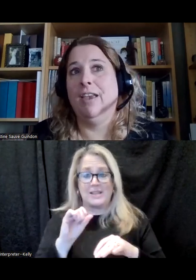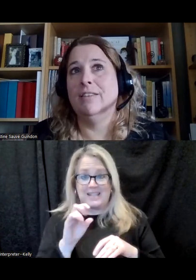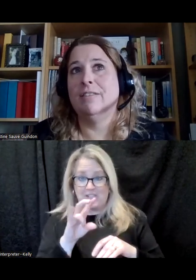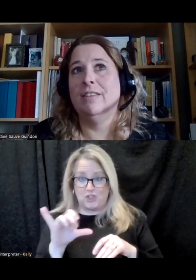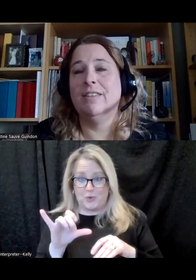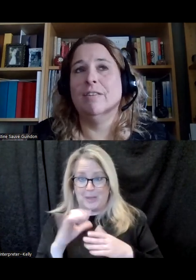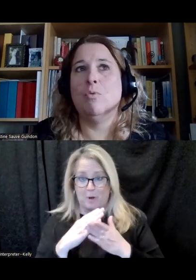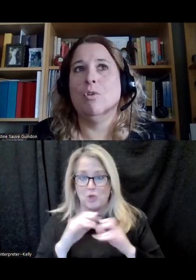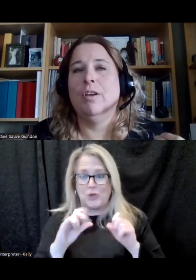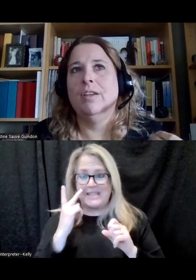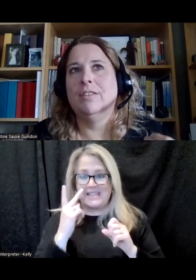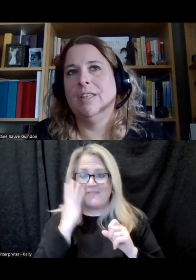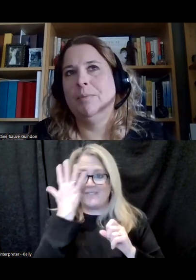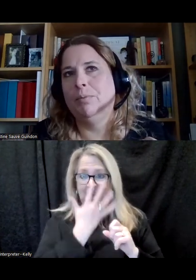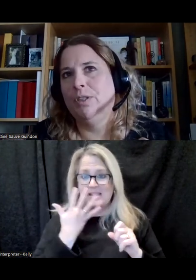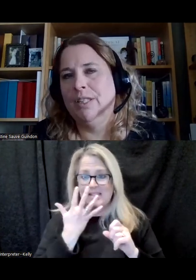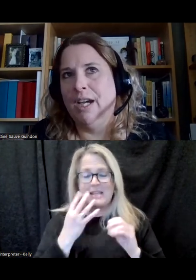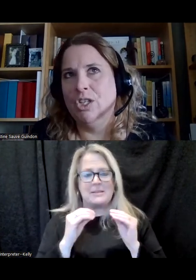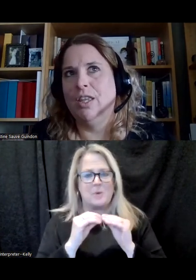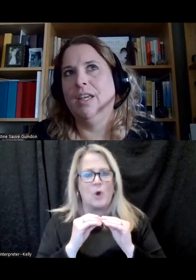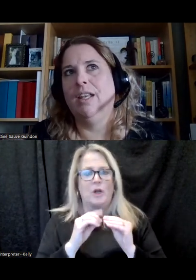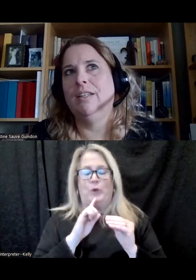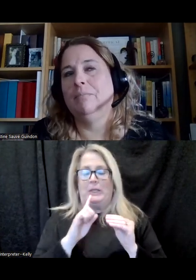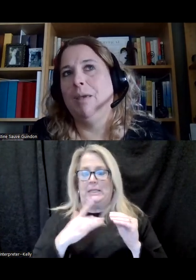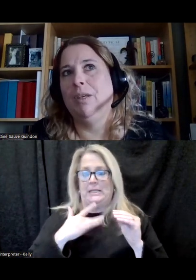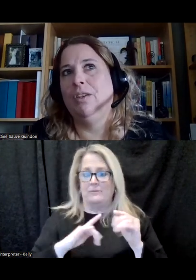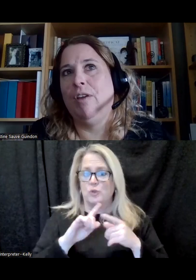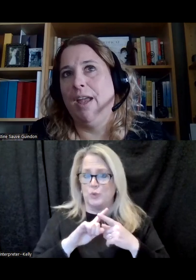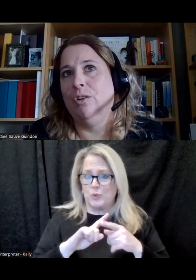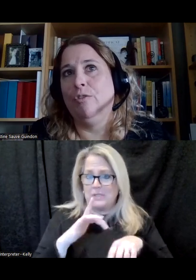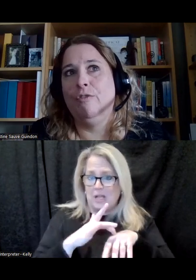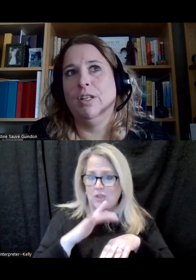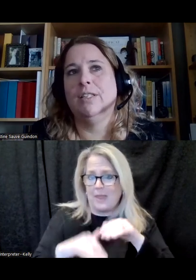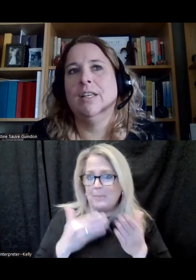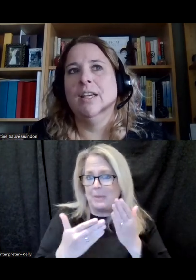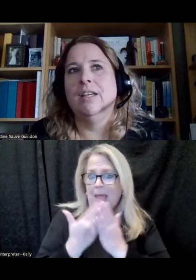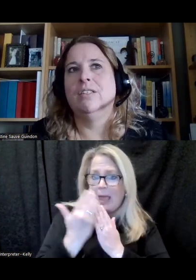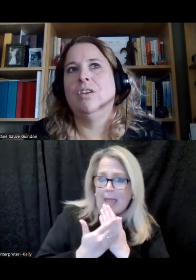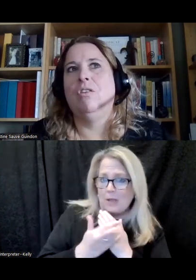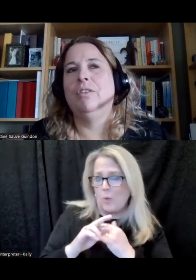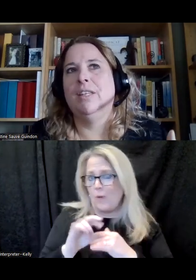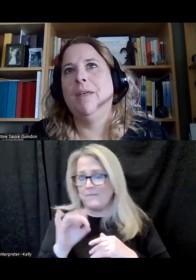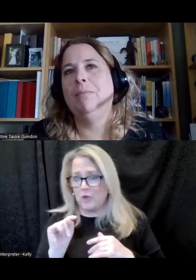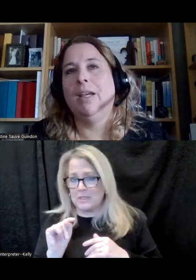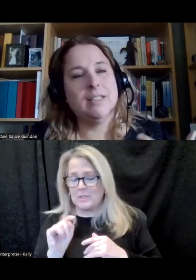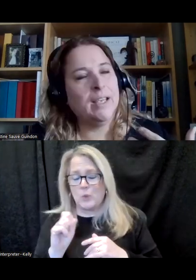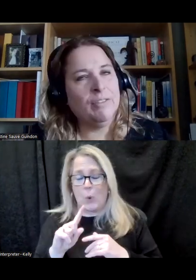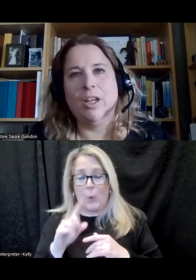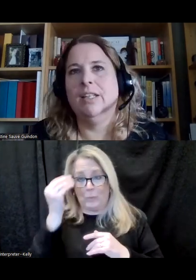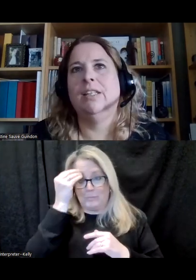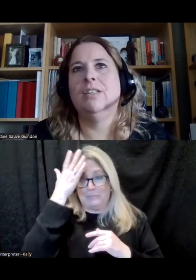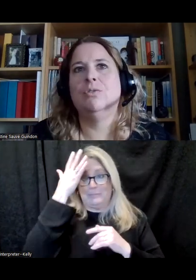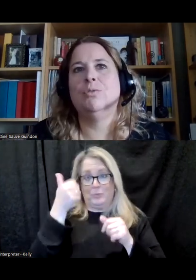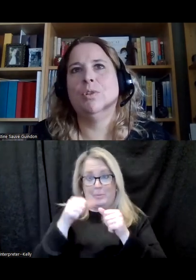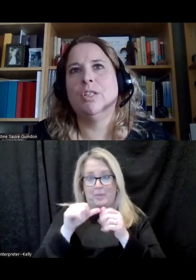the face is even more susceptible to touch than maybe your hand or your foot is. So keep that in mind, because I have a